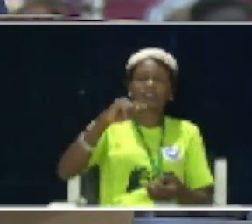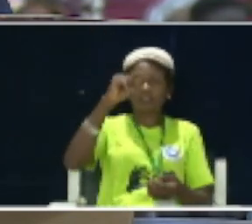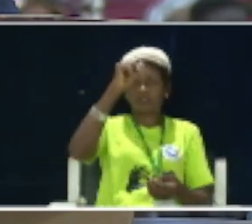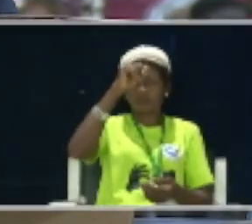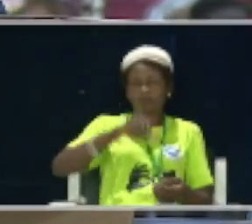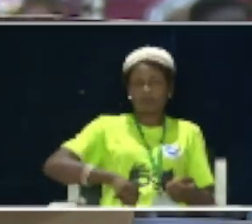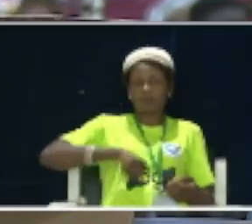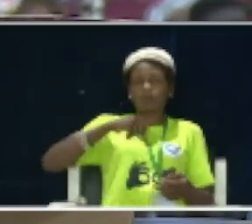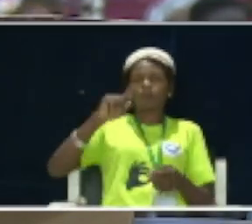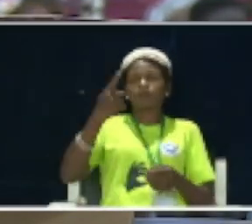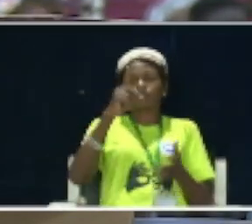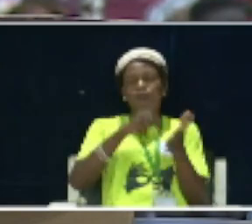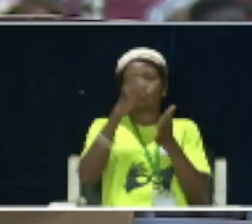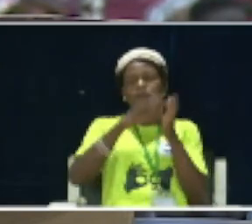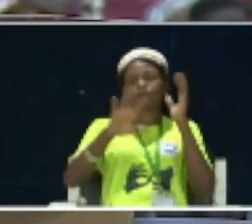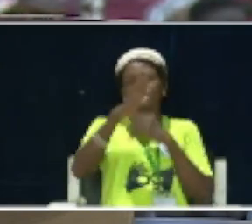verse 5 and 6.